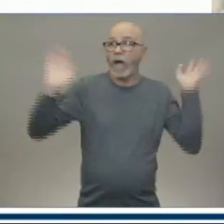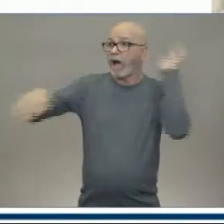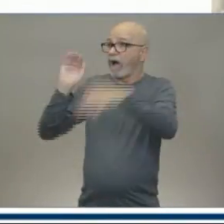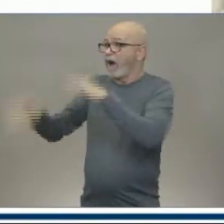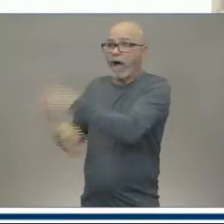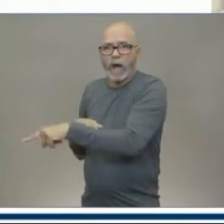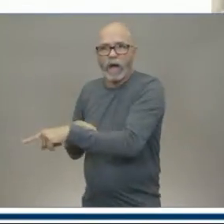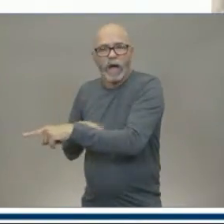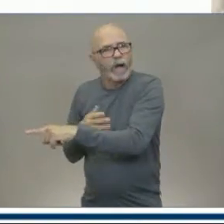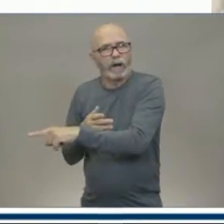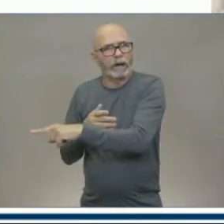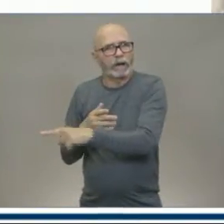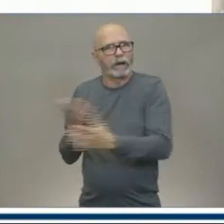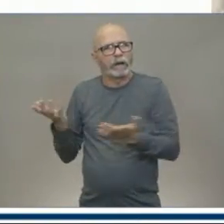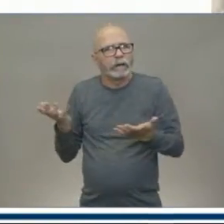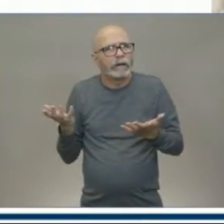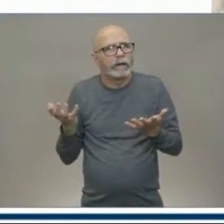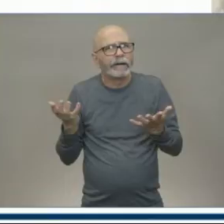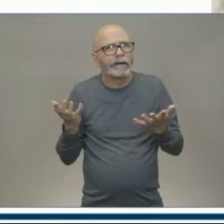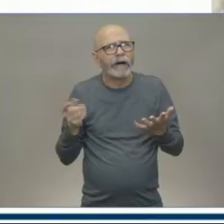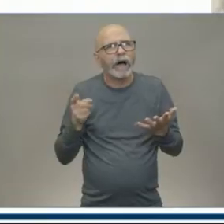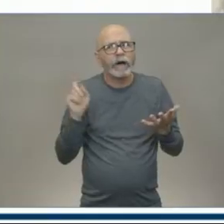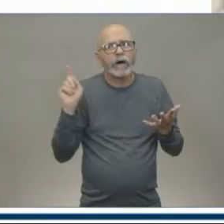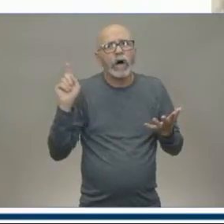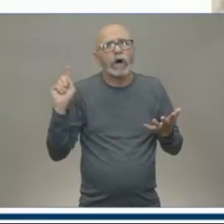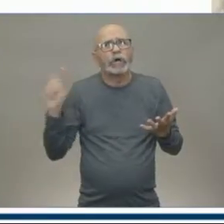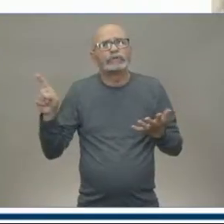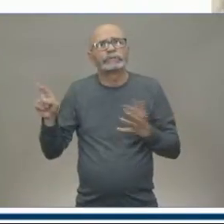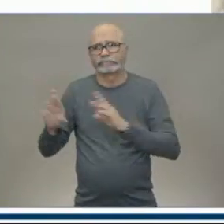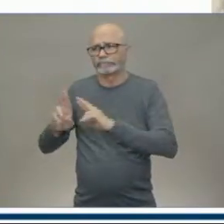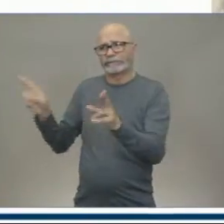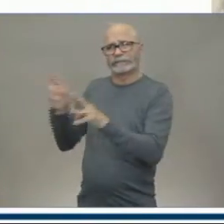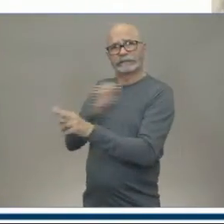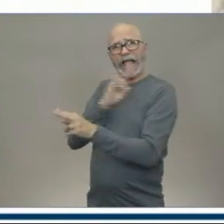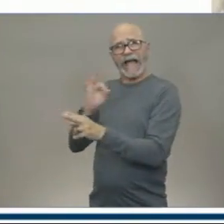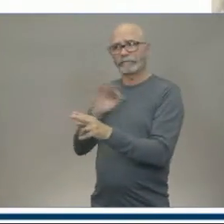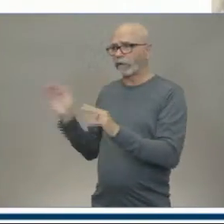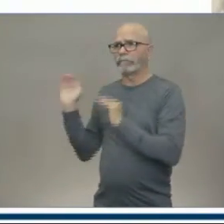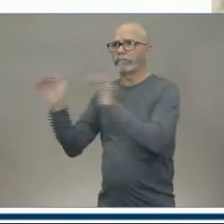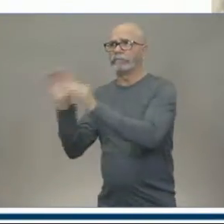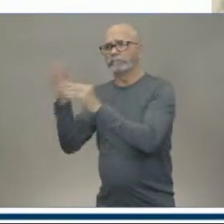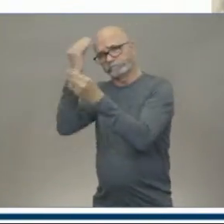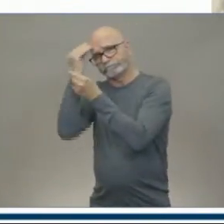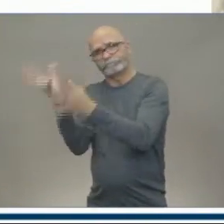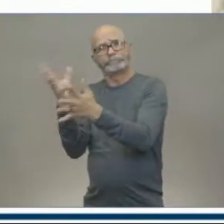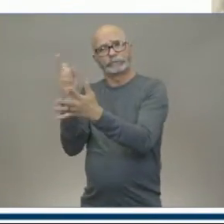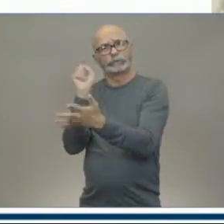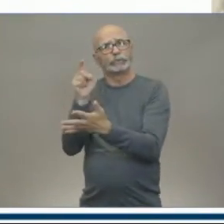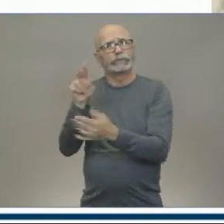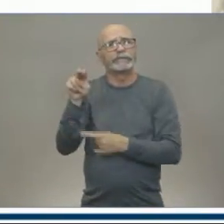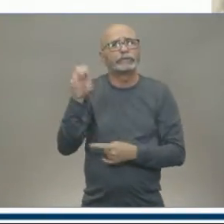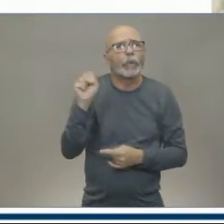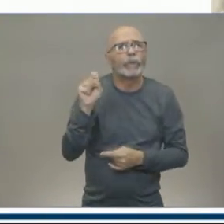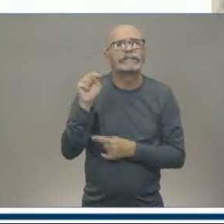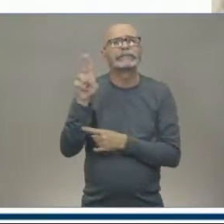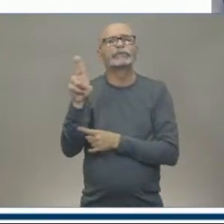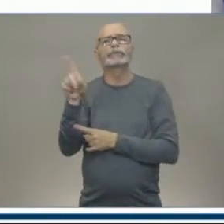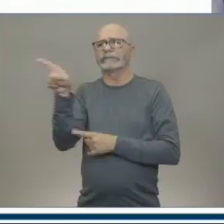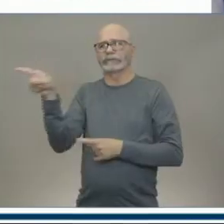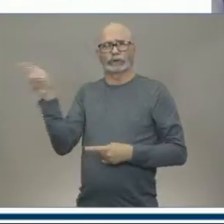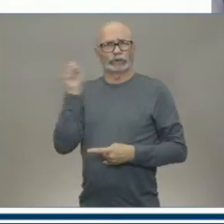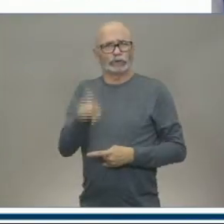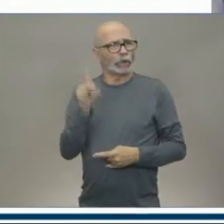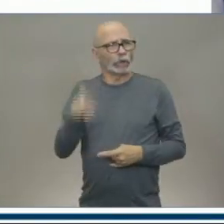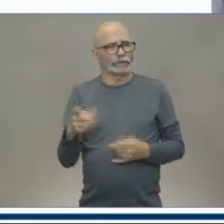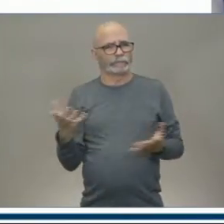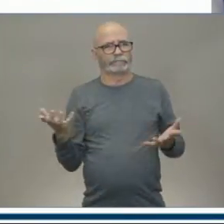they would have communicated that information with their staff. I'm just wondering, what do you have to respond to that? This is obviously